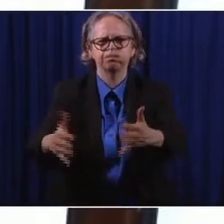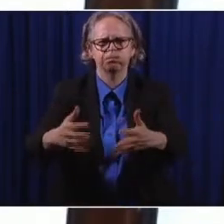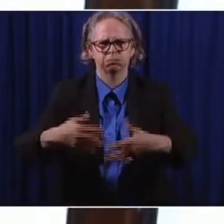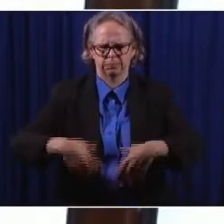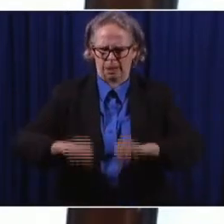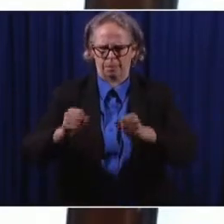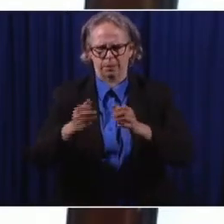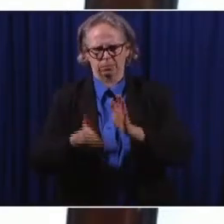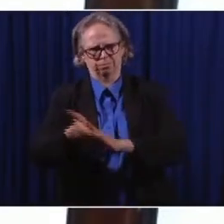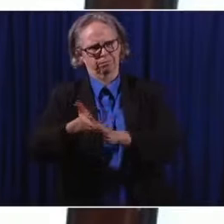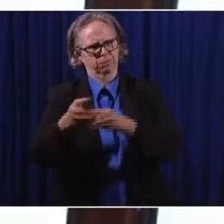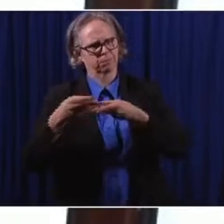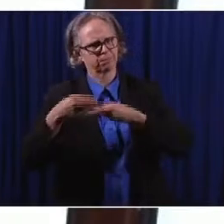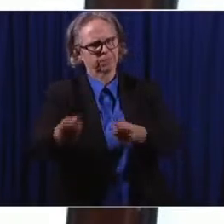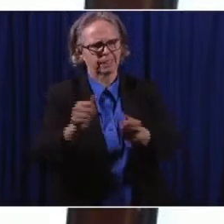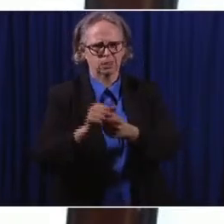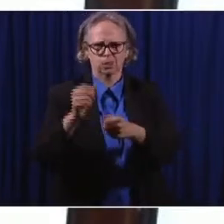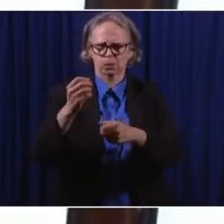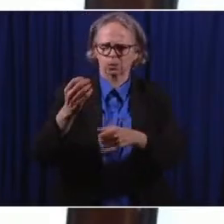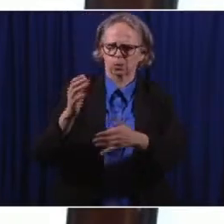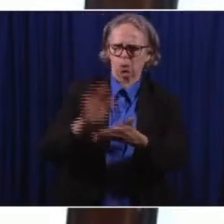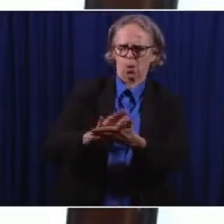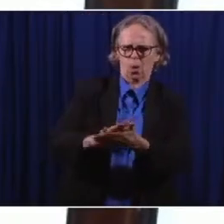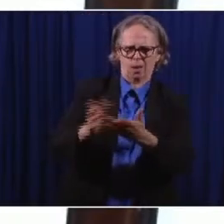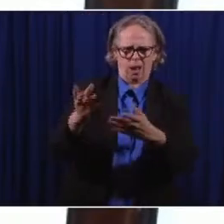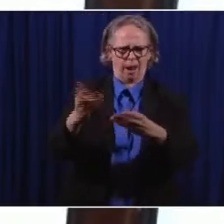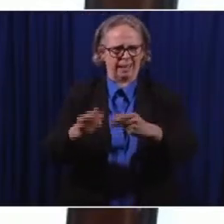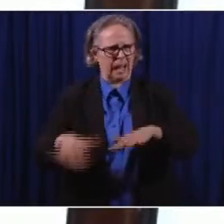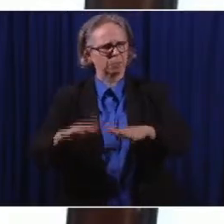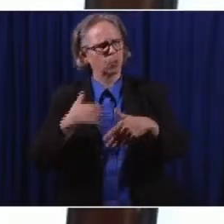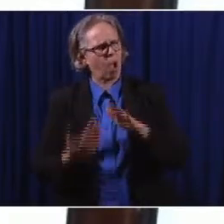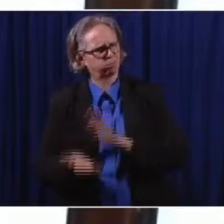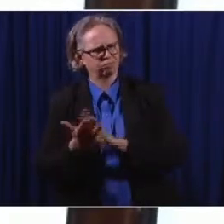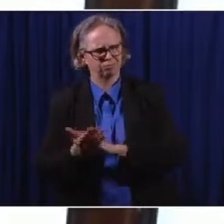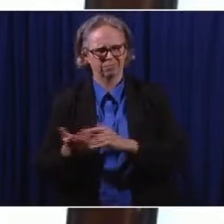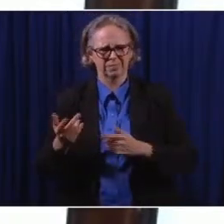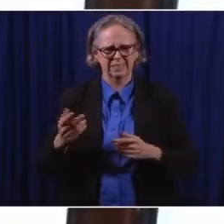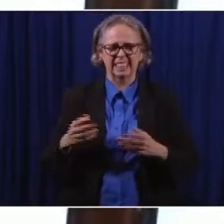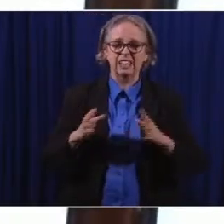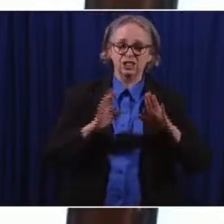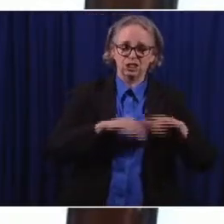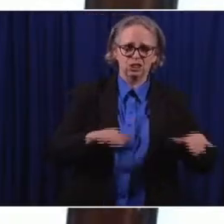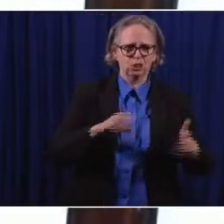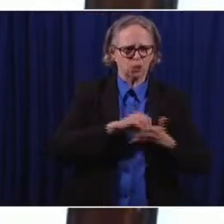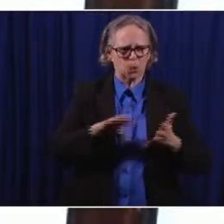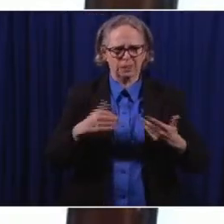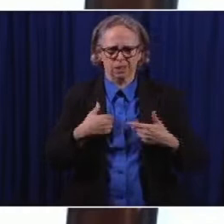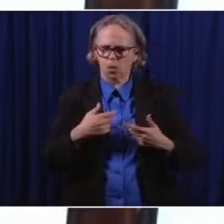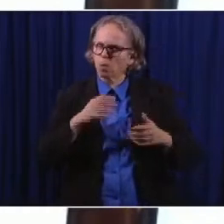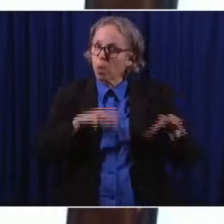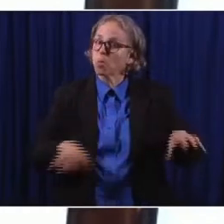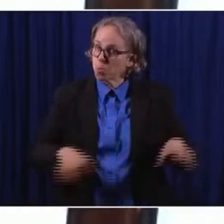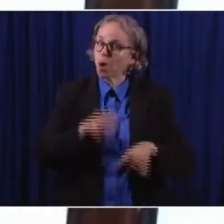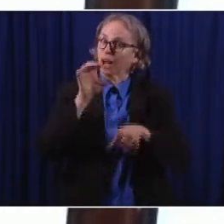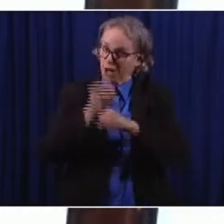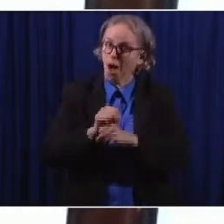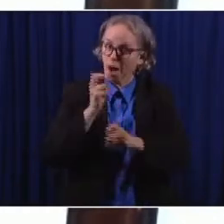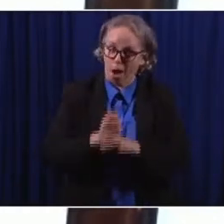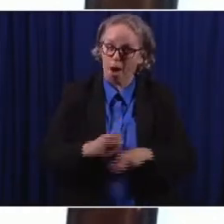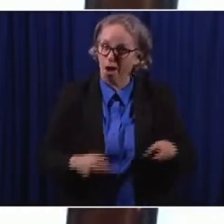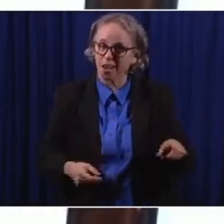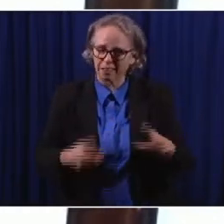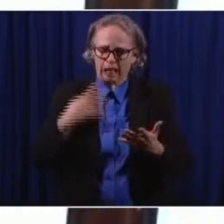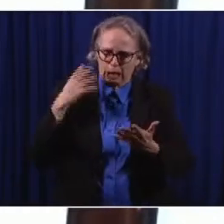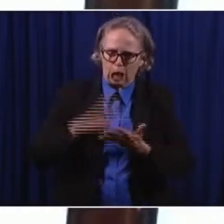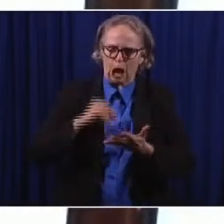think everybody's doing really well. The kids are working hard and getting those skills that the employers